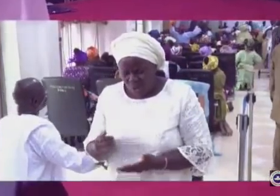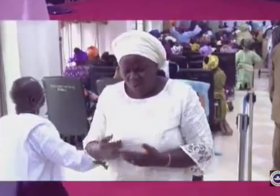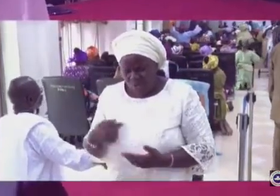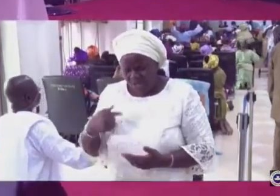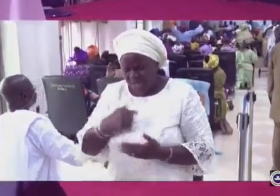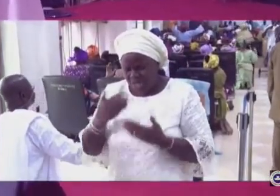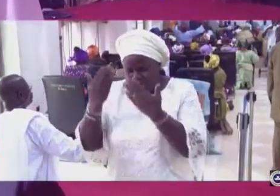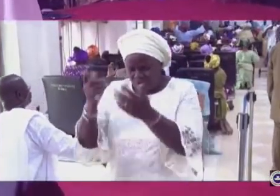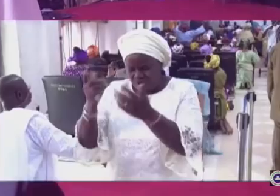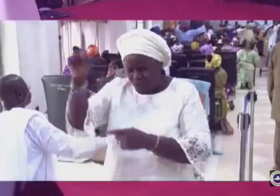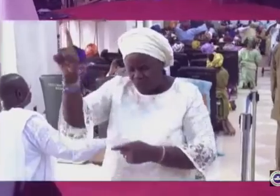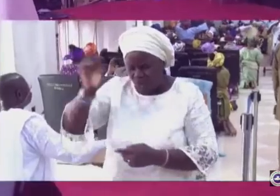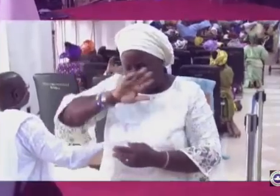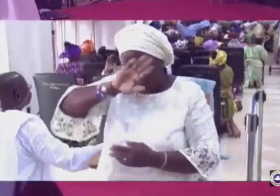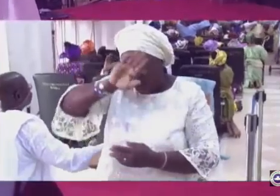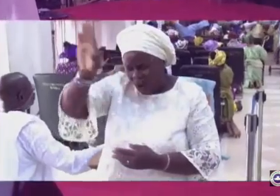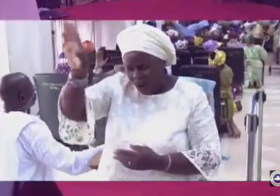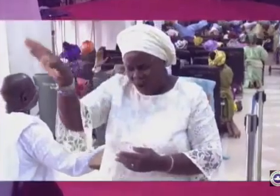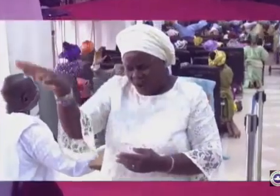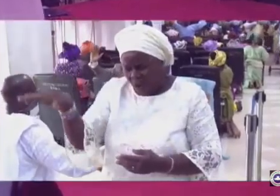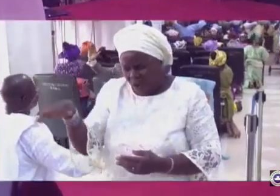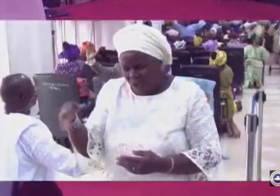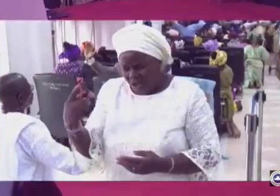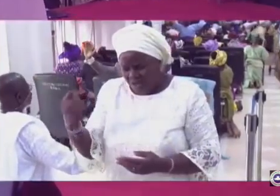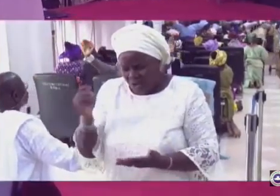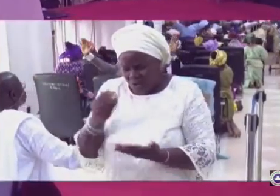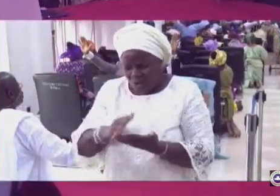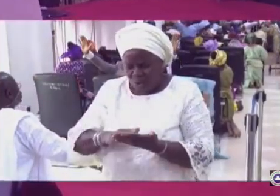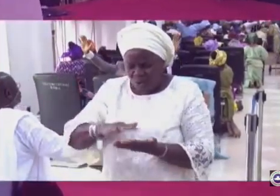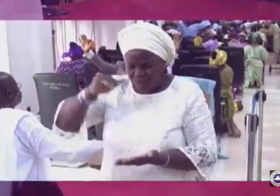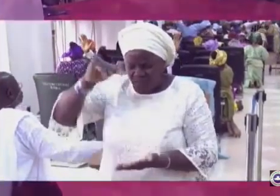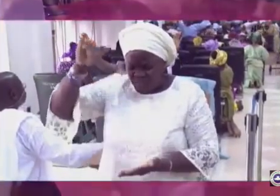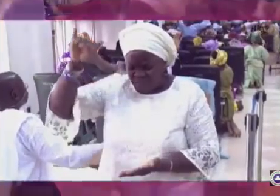Jesus. We give you heart,